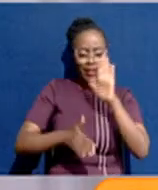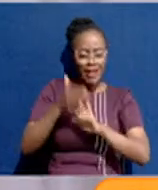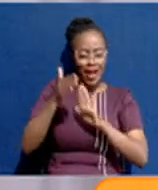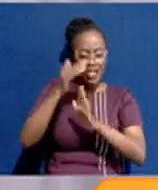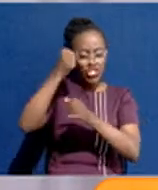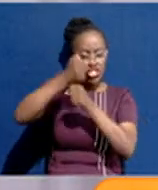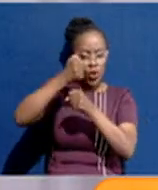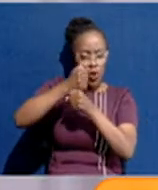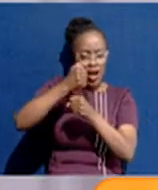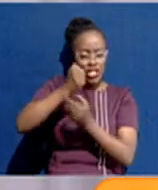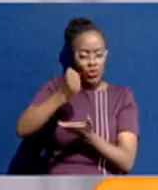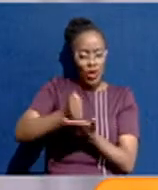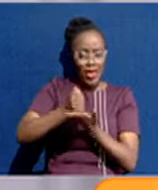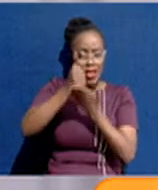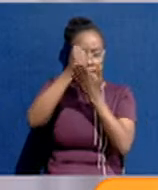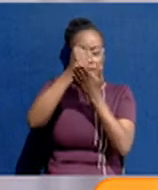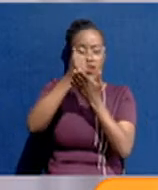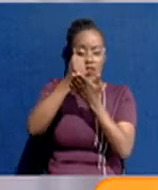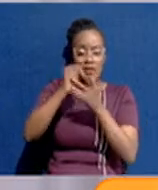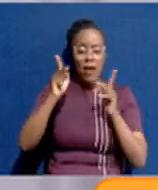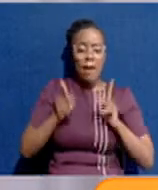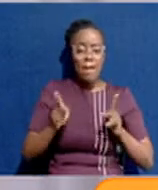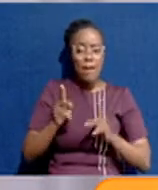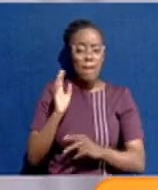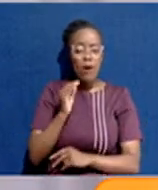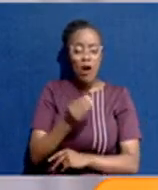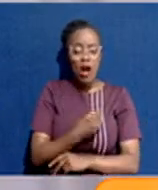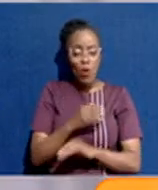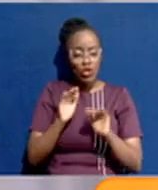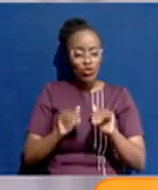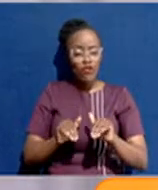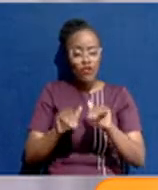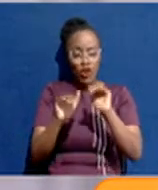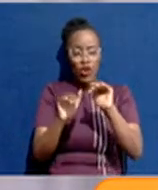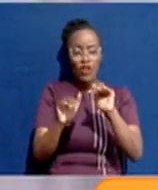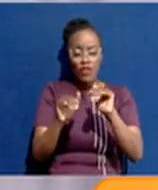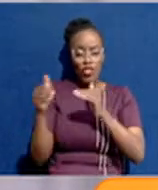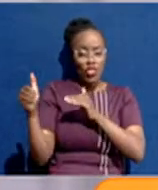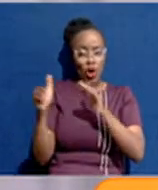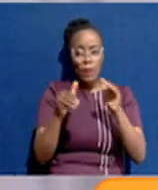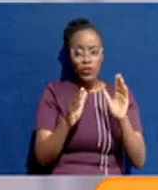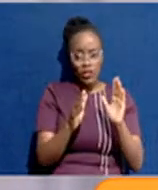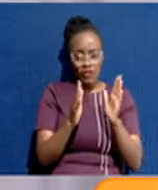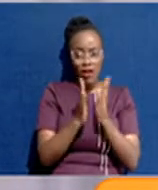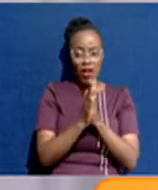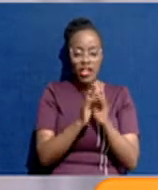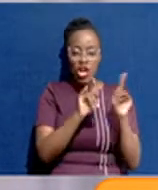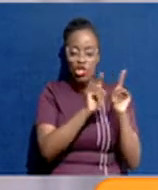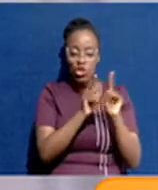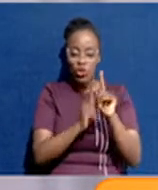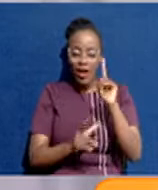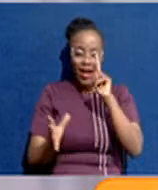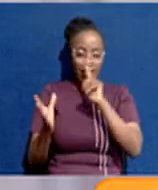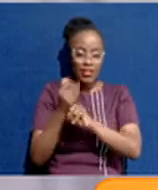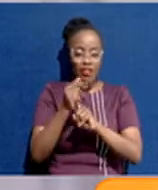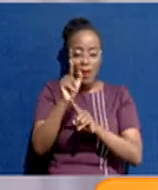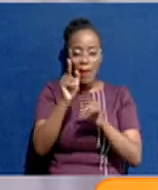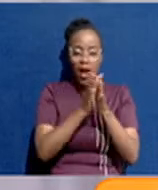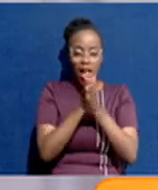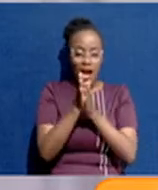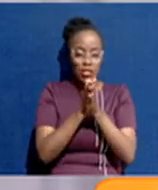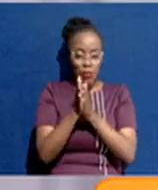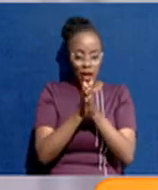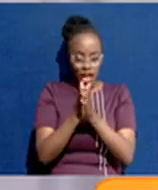work of enabling our people to pursue opportunities and actualize their